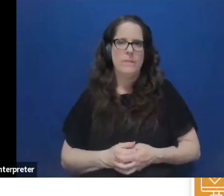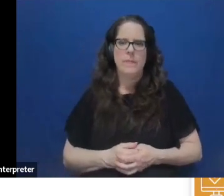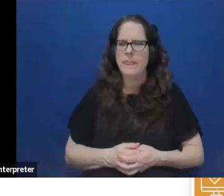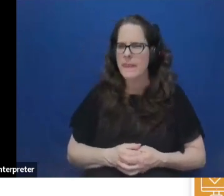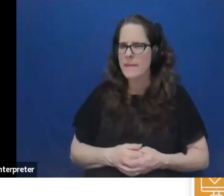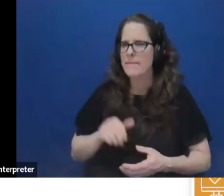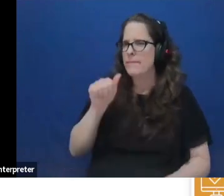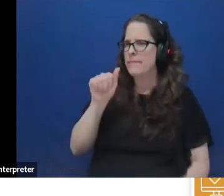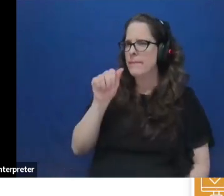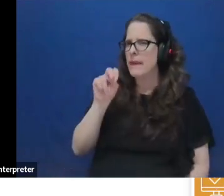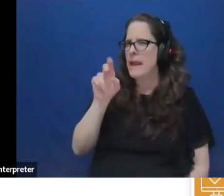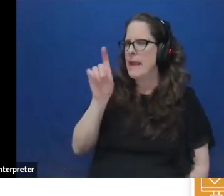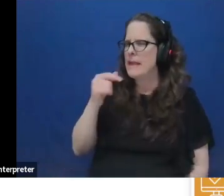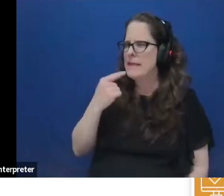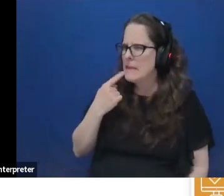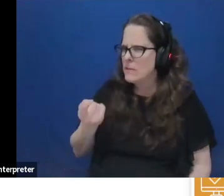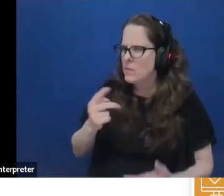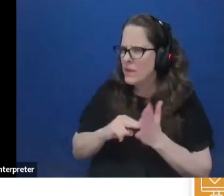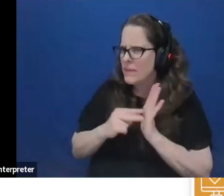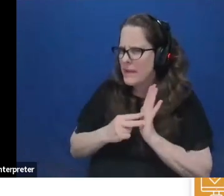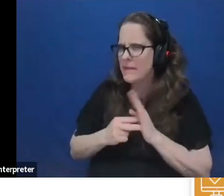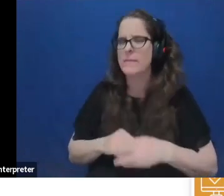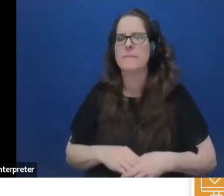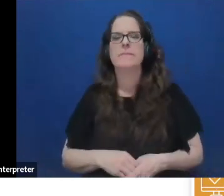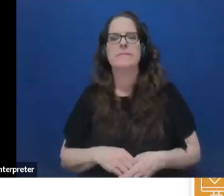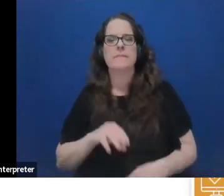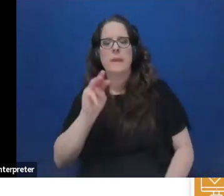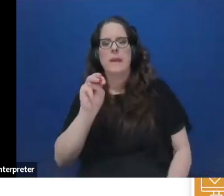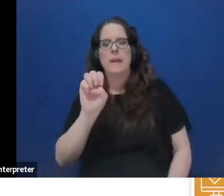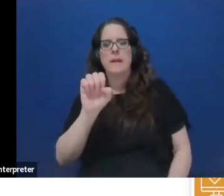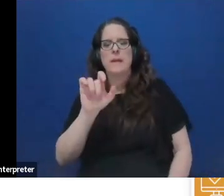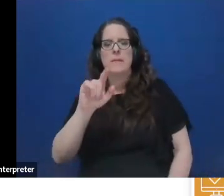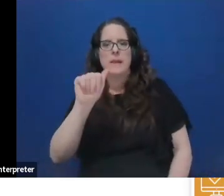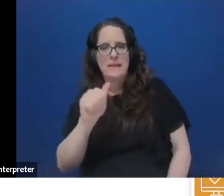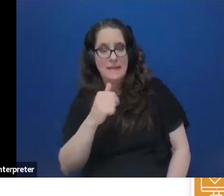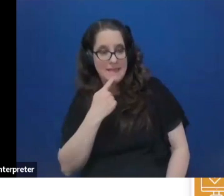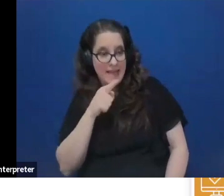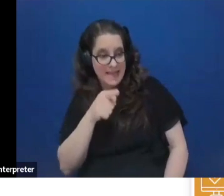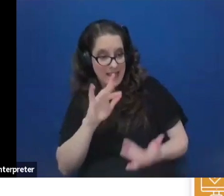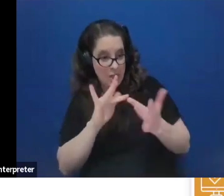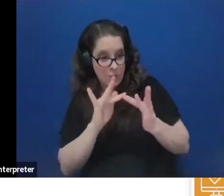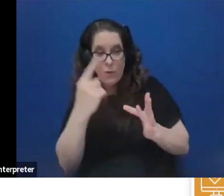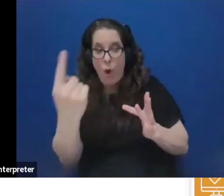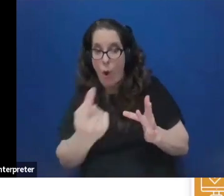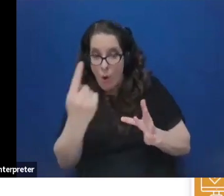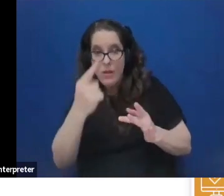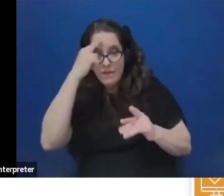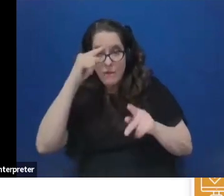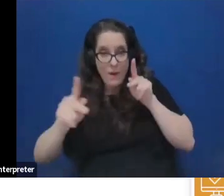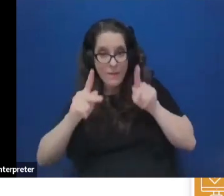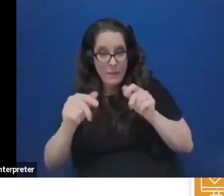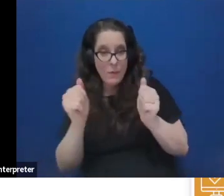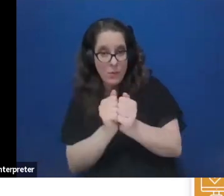What do you mean? So is it are the websites only for individuals with